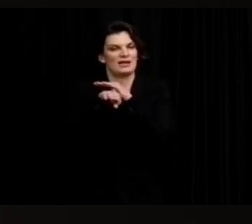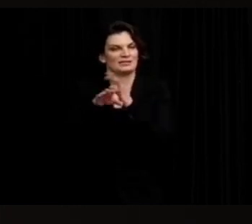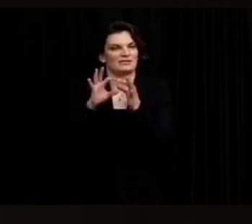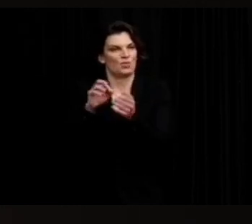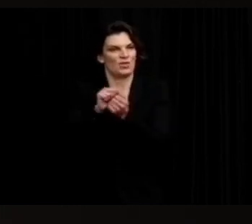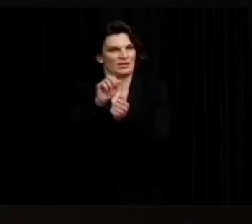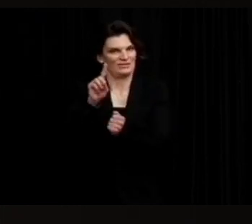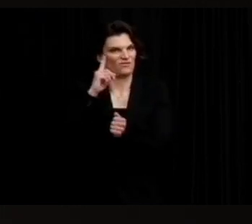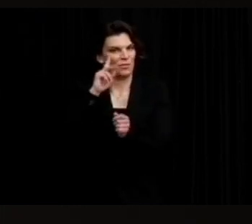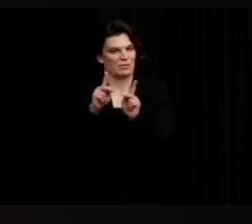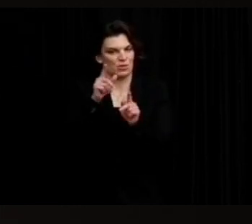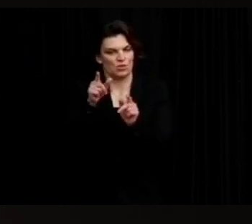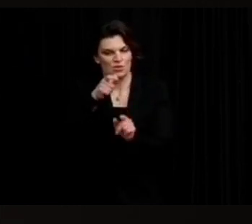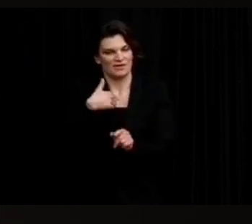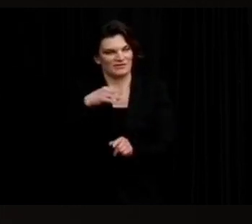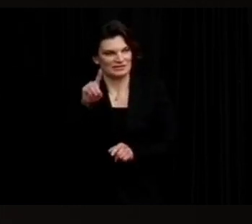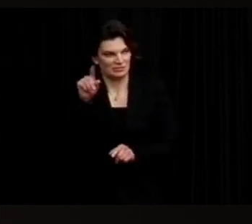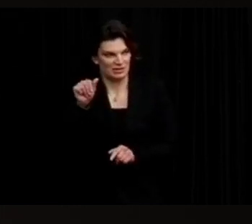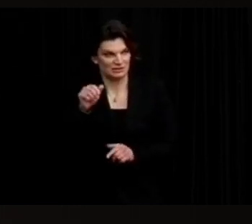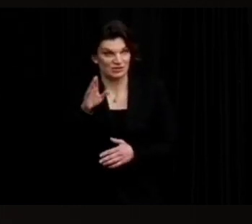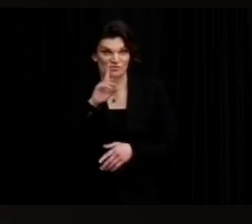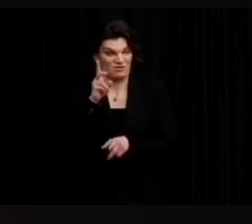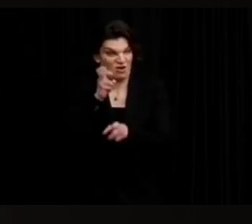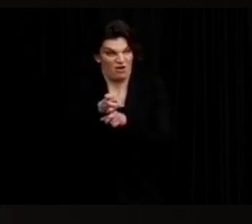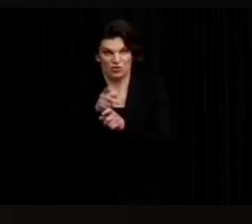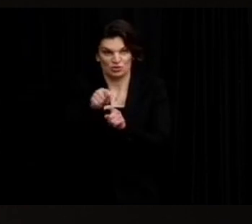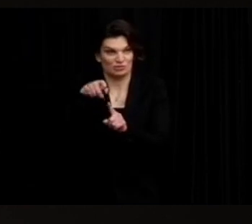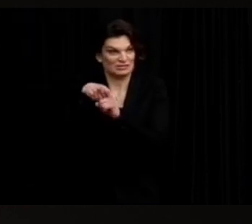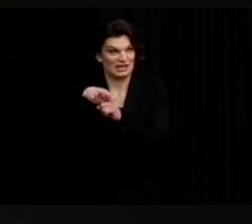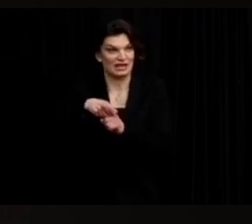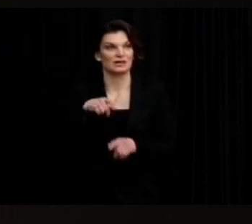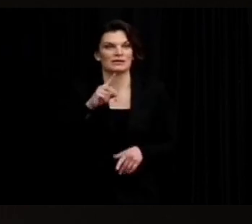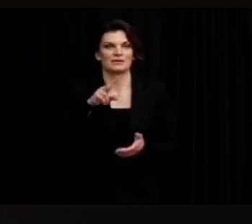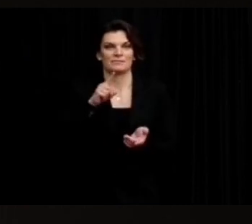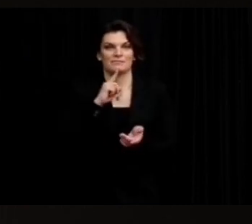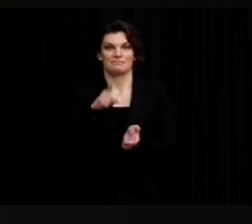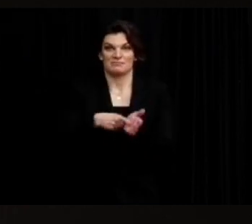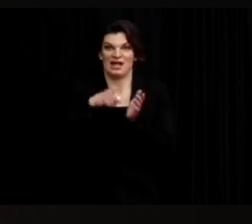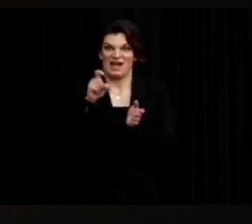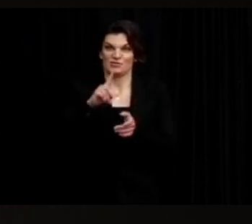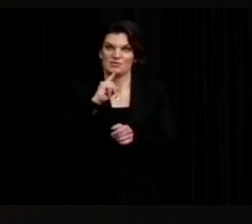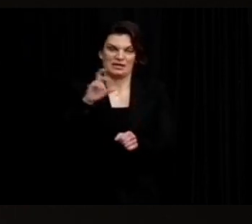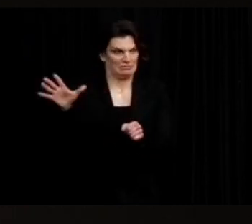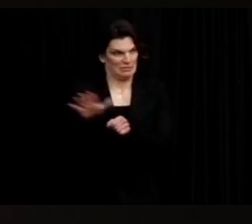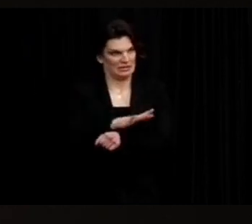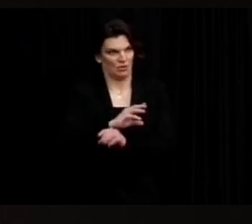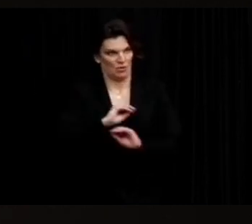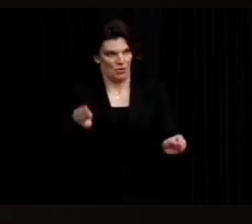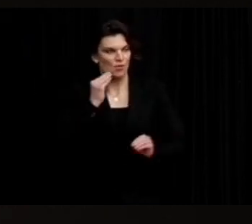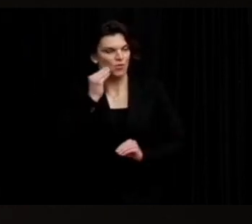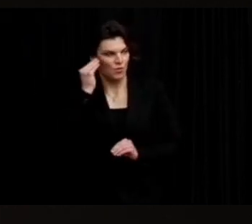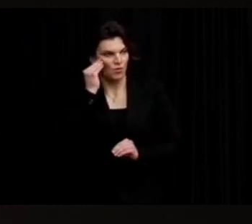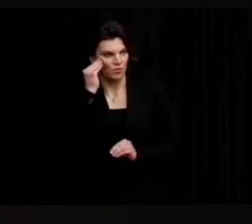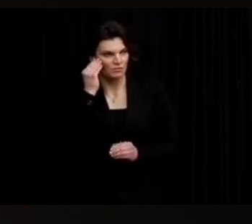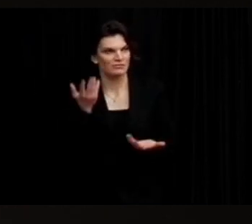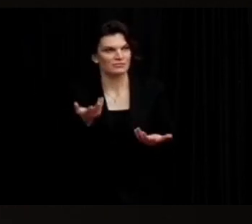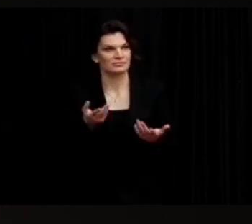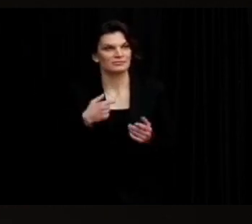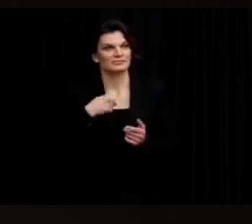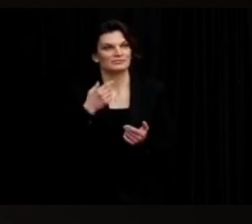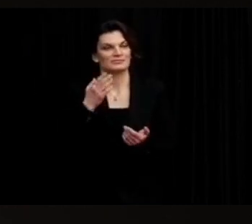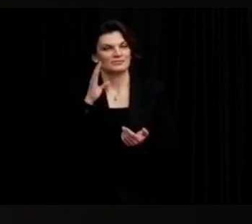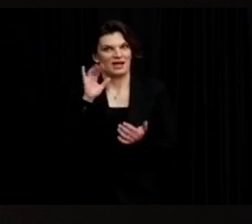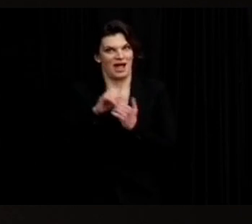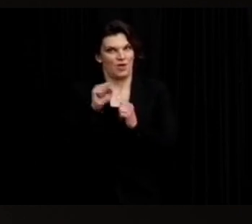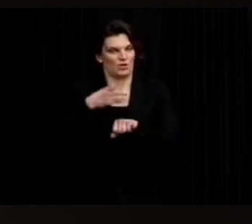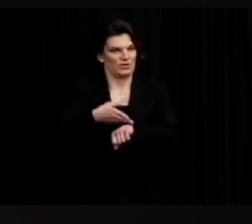They're really hard to obtain unless one is literally homeless, and our system is constructed in